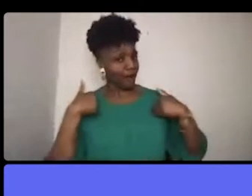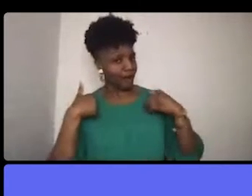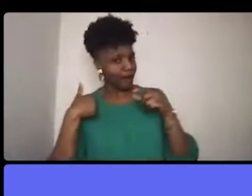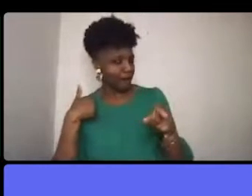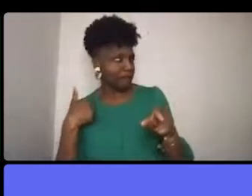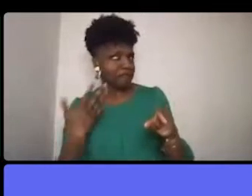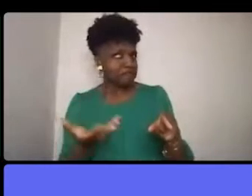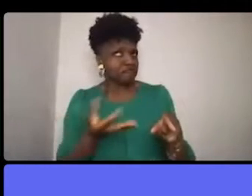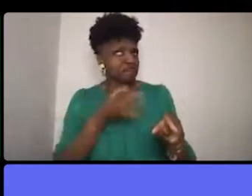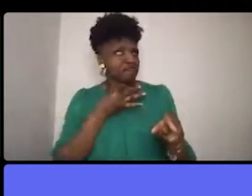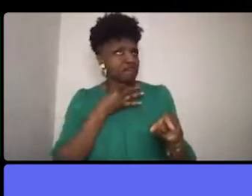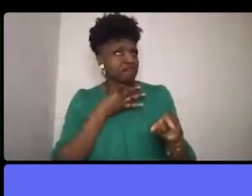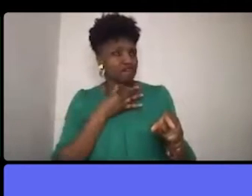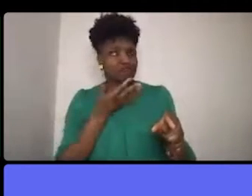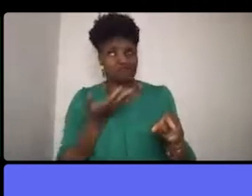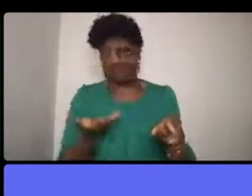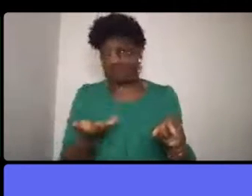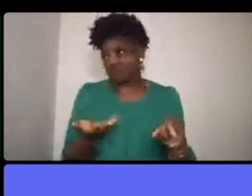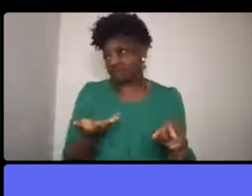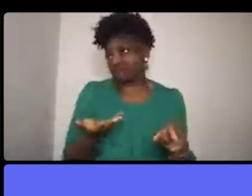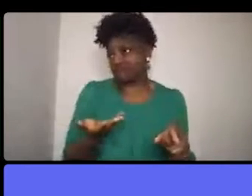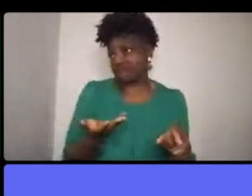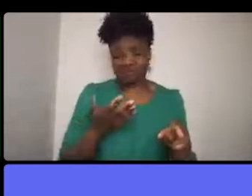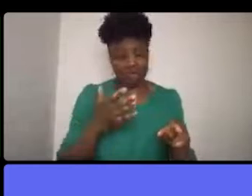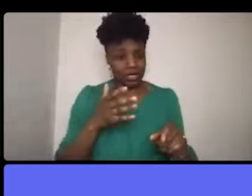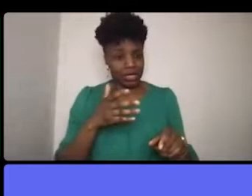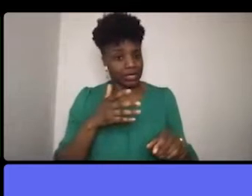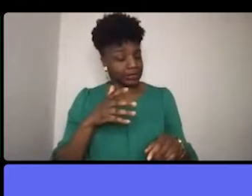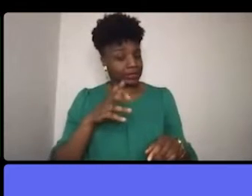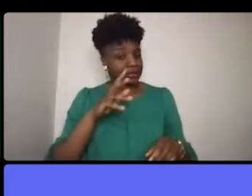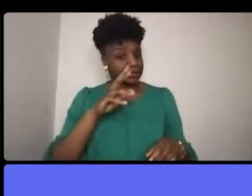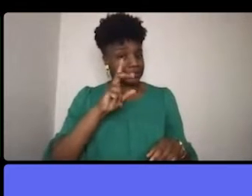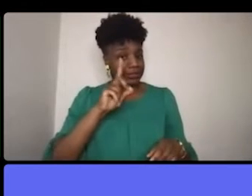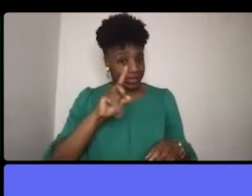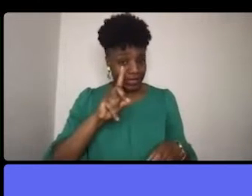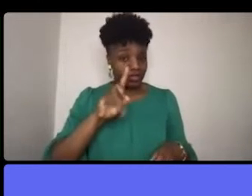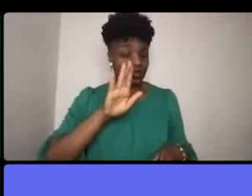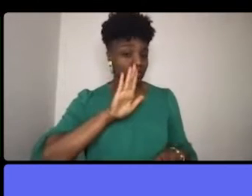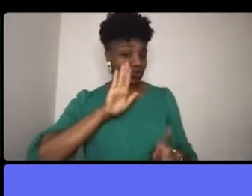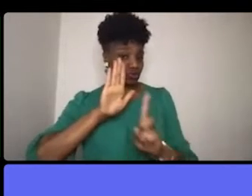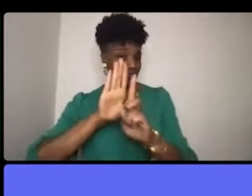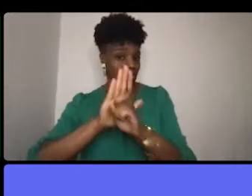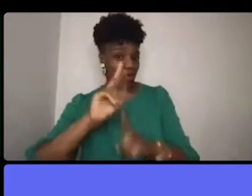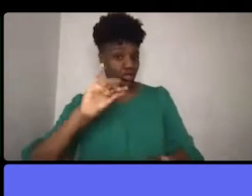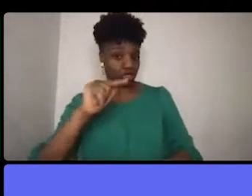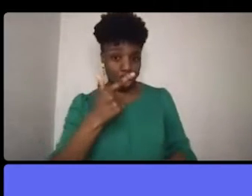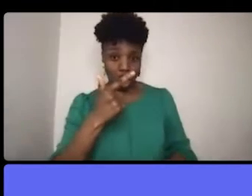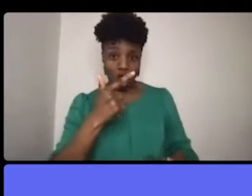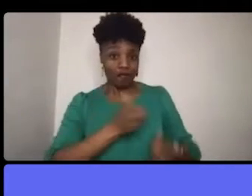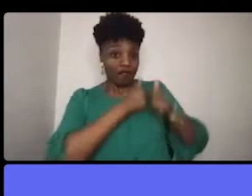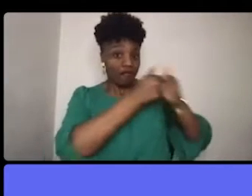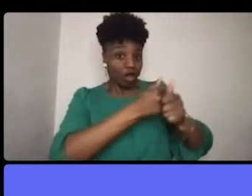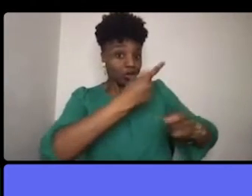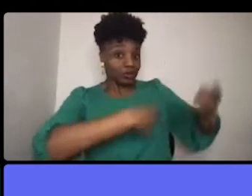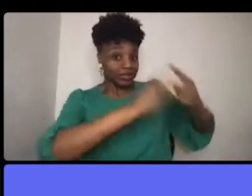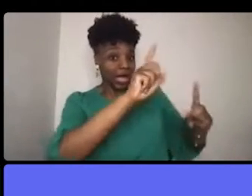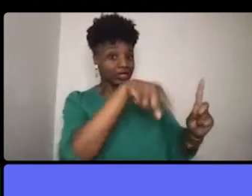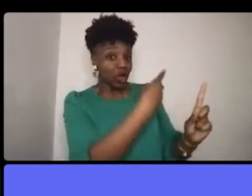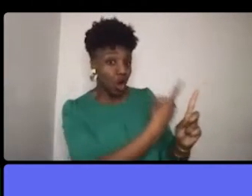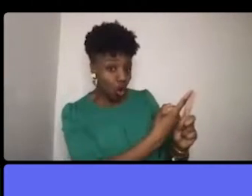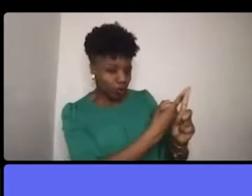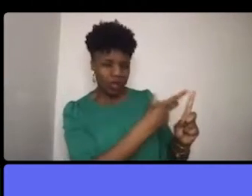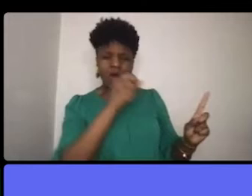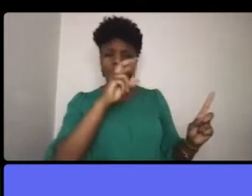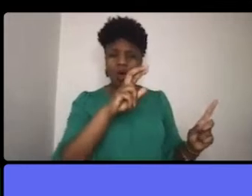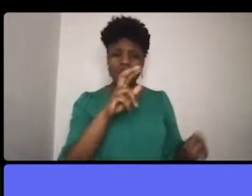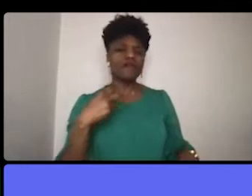how did you over time? Did you notice he responded to the hand commands and you just eventually stopped with the voice, or how did that work?